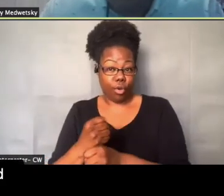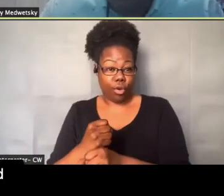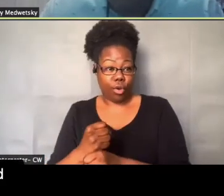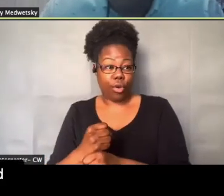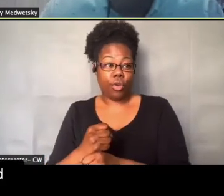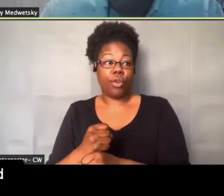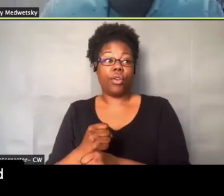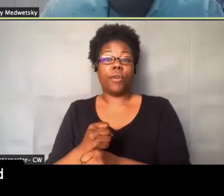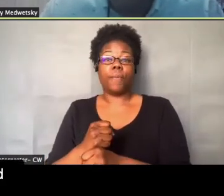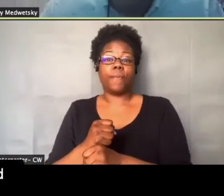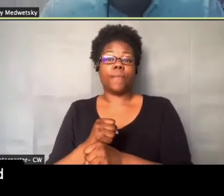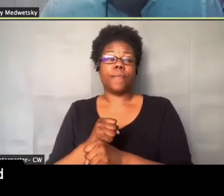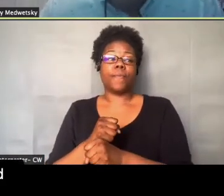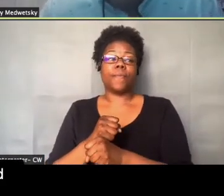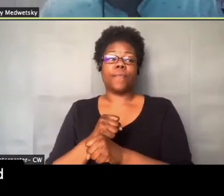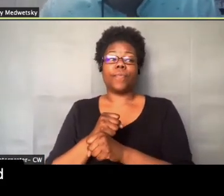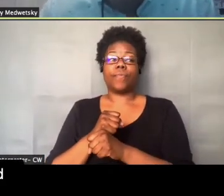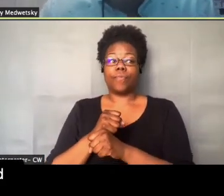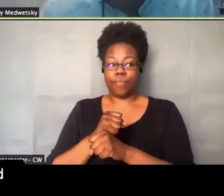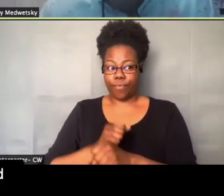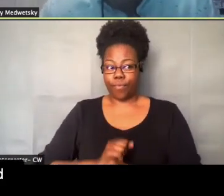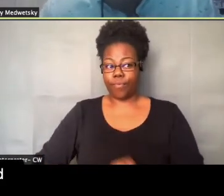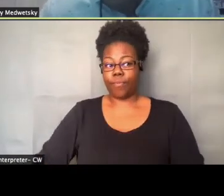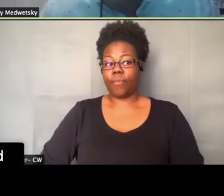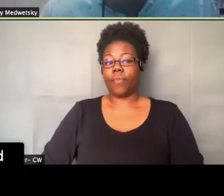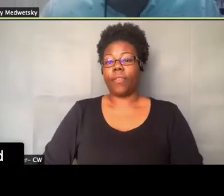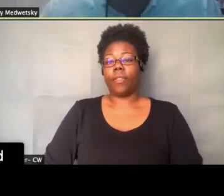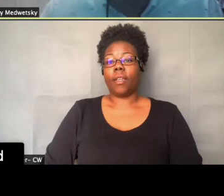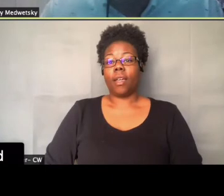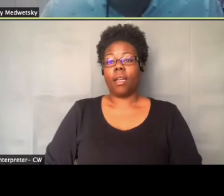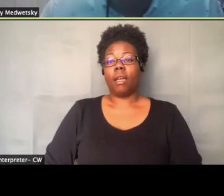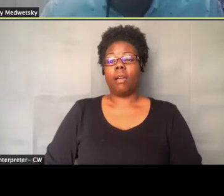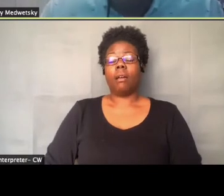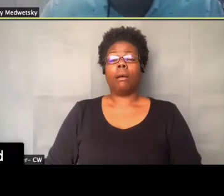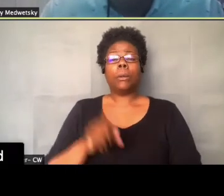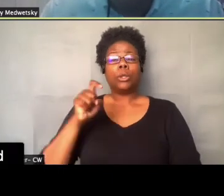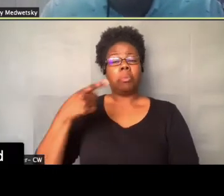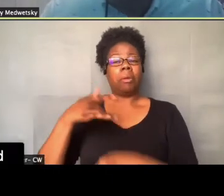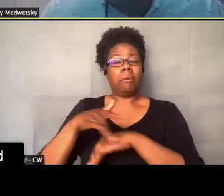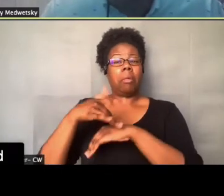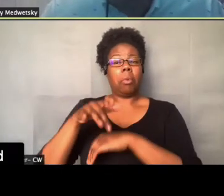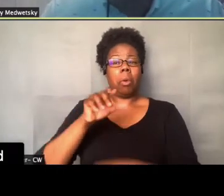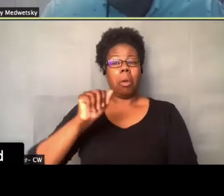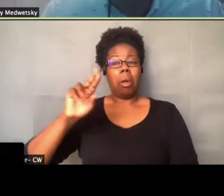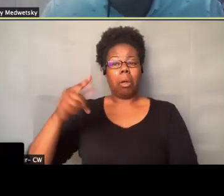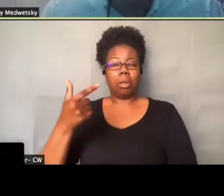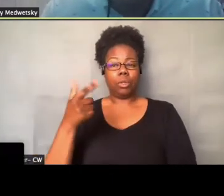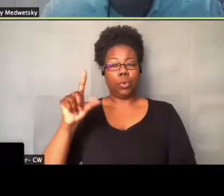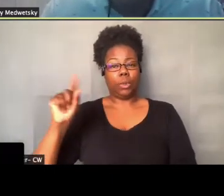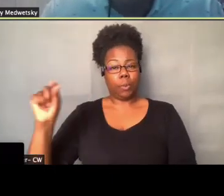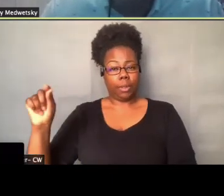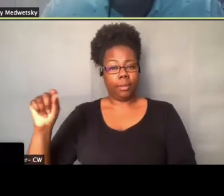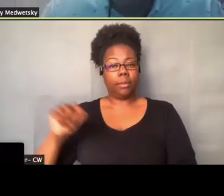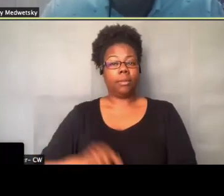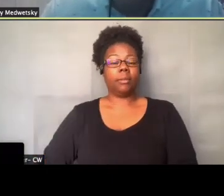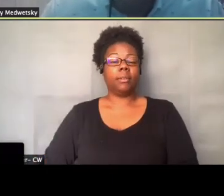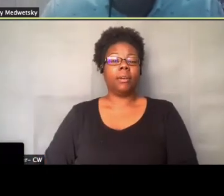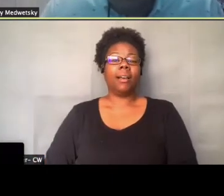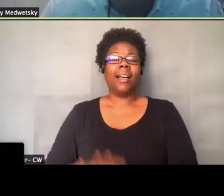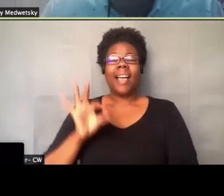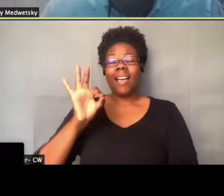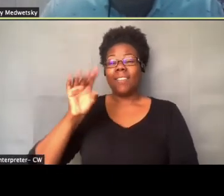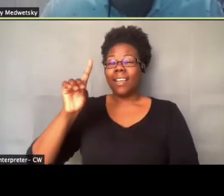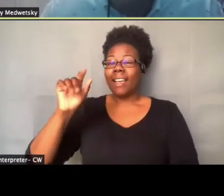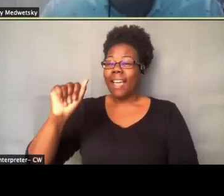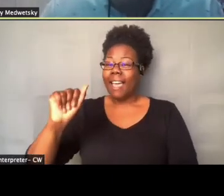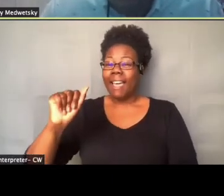August 2020, and then they'll promote the guidelines for input from the medical community and potential users. So